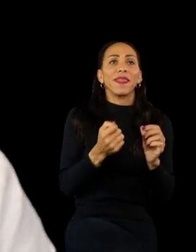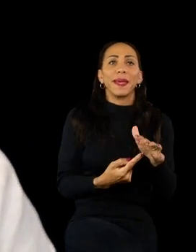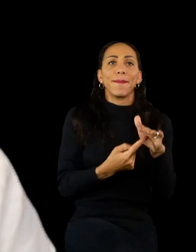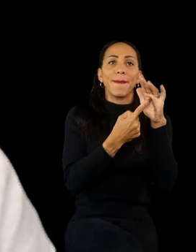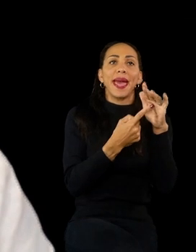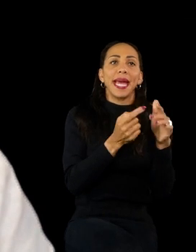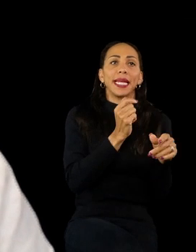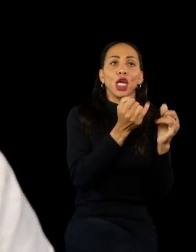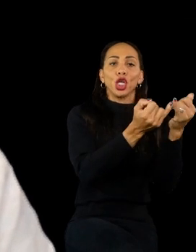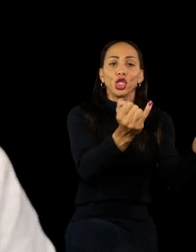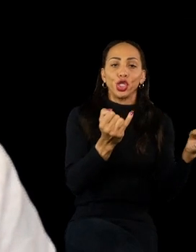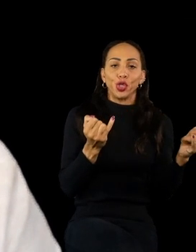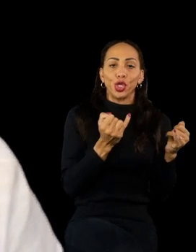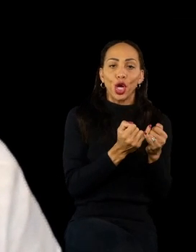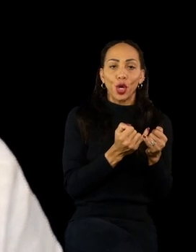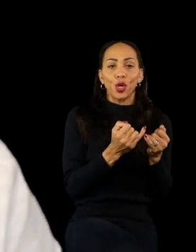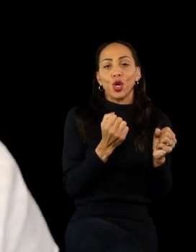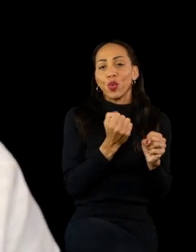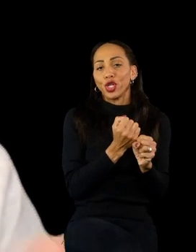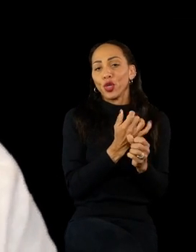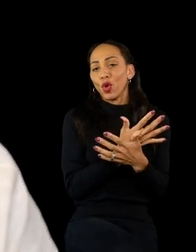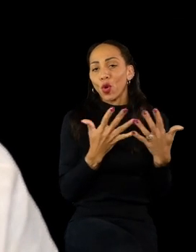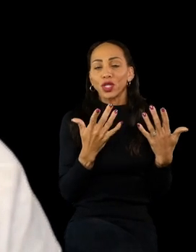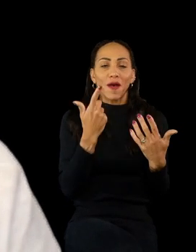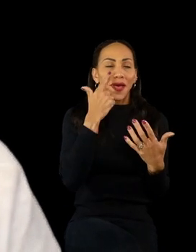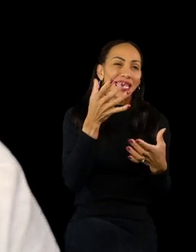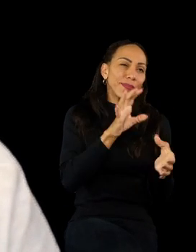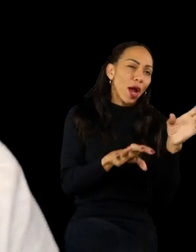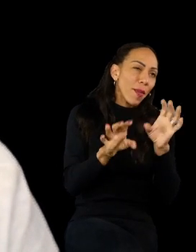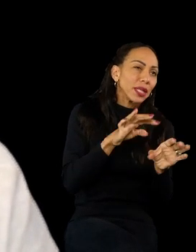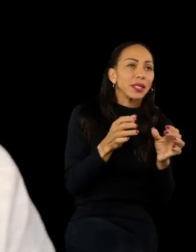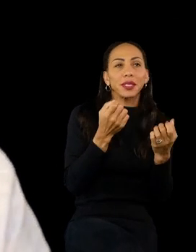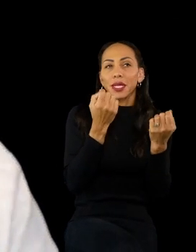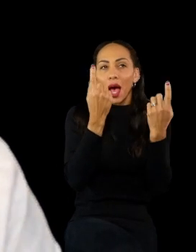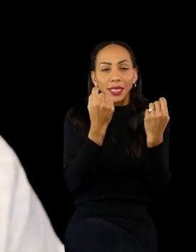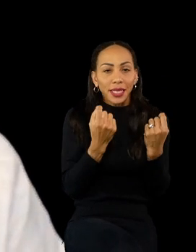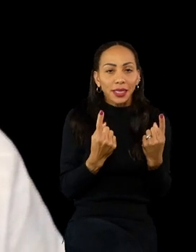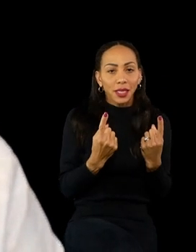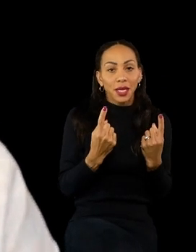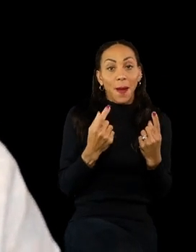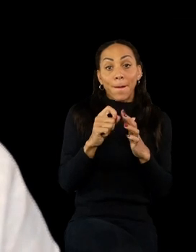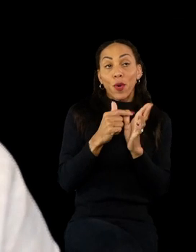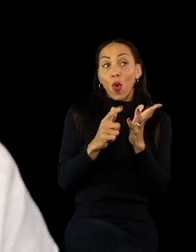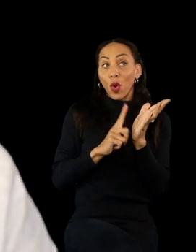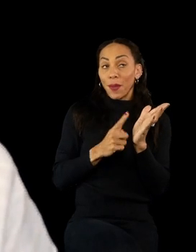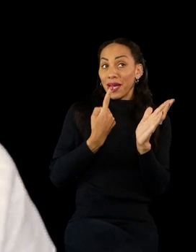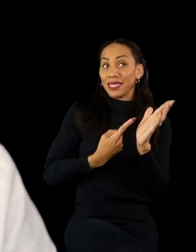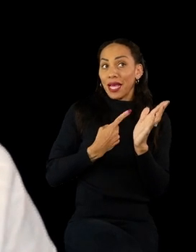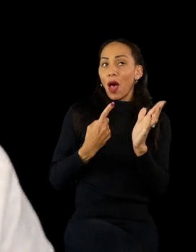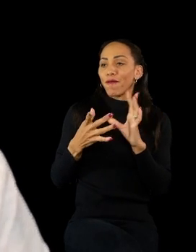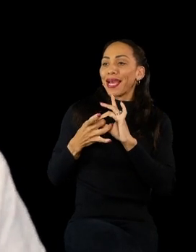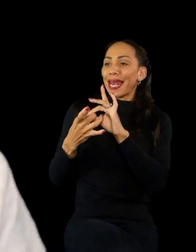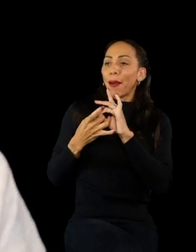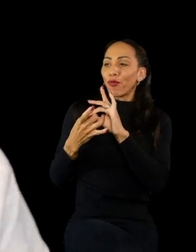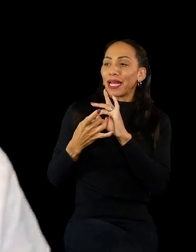flexible about how we use our main film studio in terms of doing kind of new experiments and ideas. And I